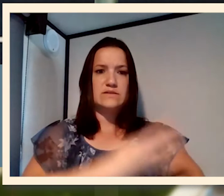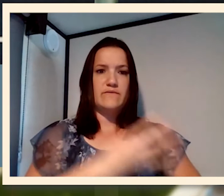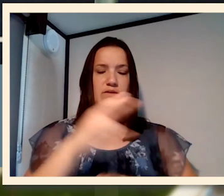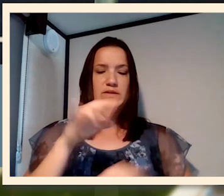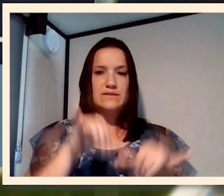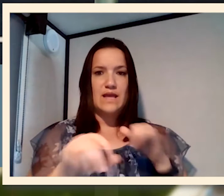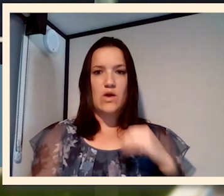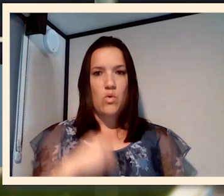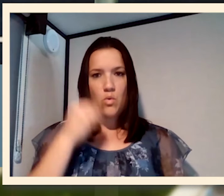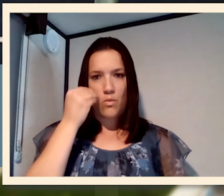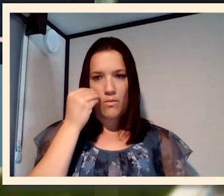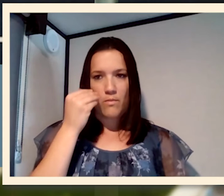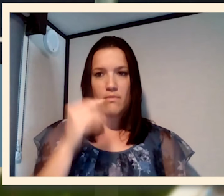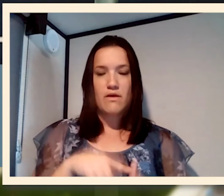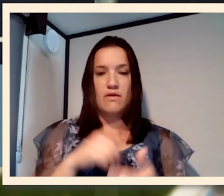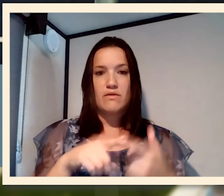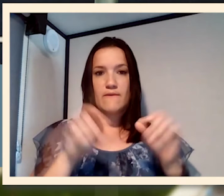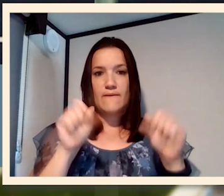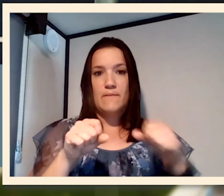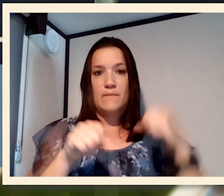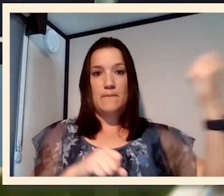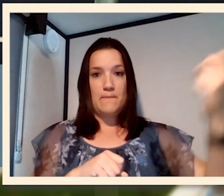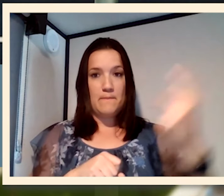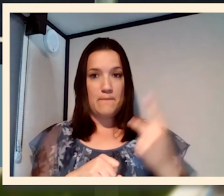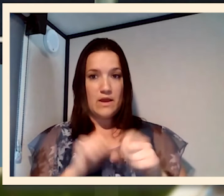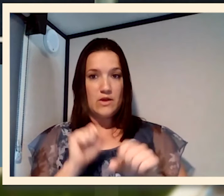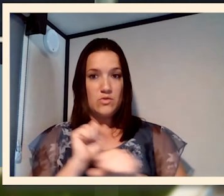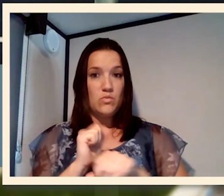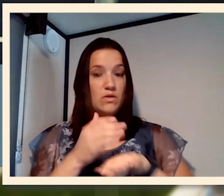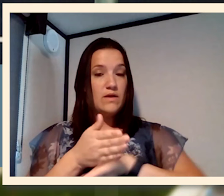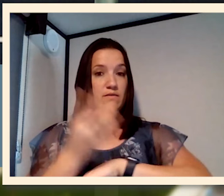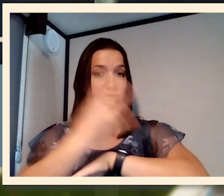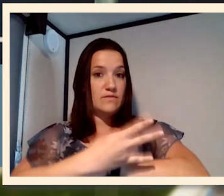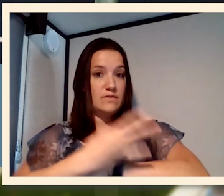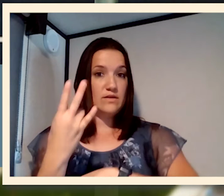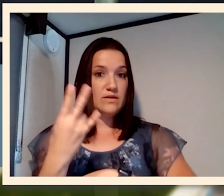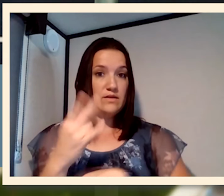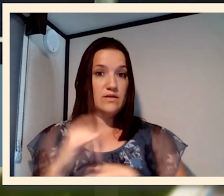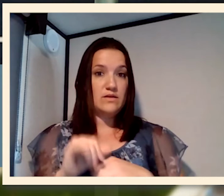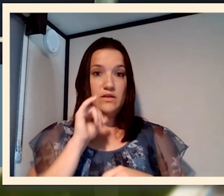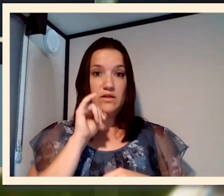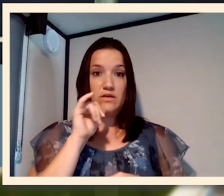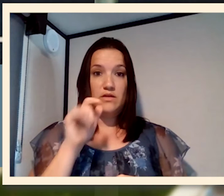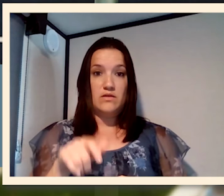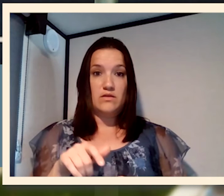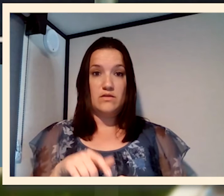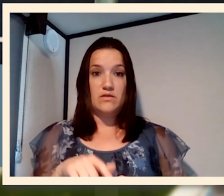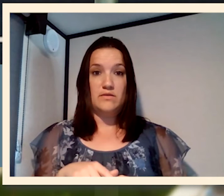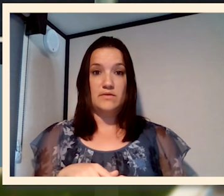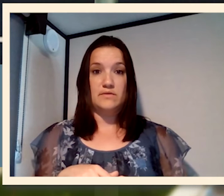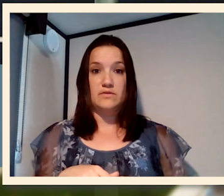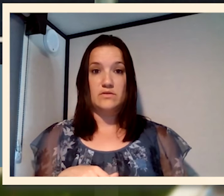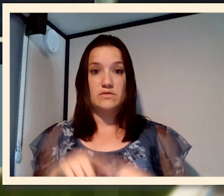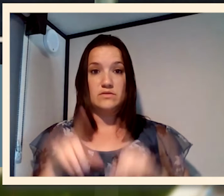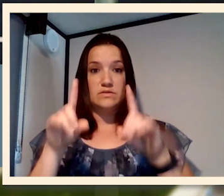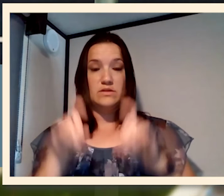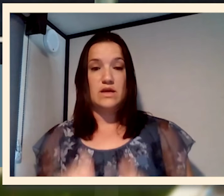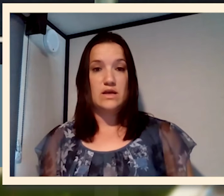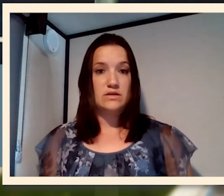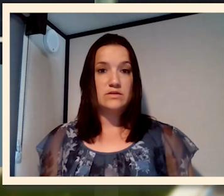over the course of their 7 day quarantine. And then they're able to return to work after 7 days